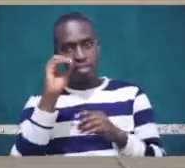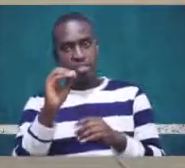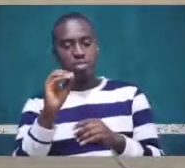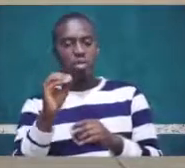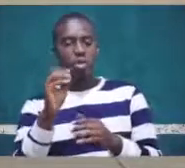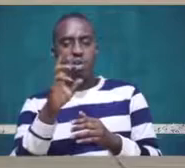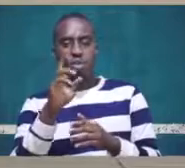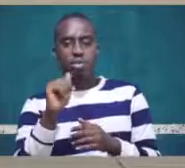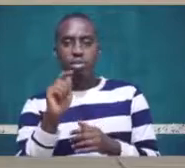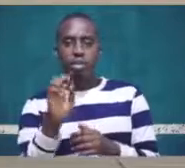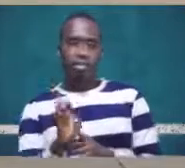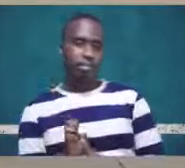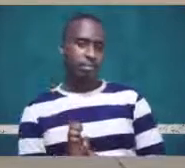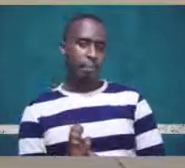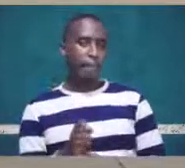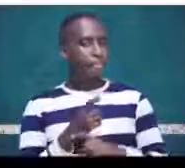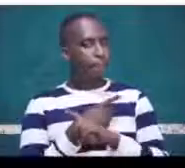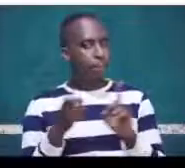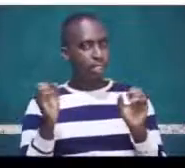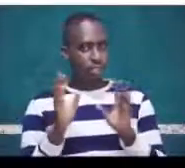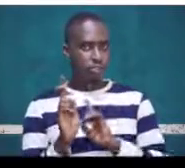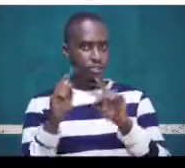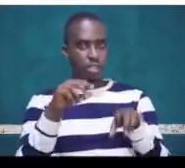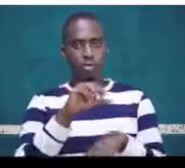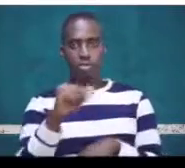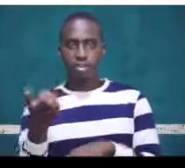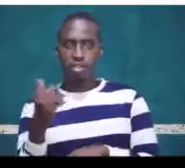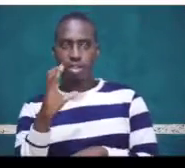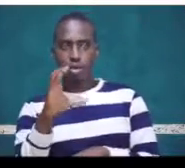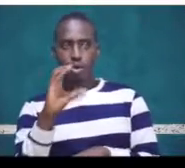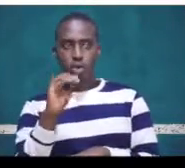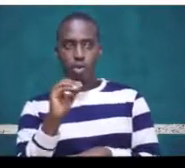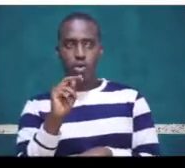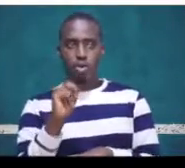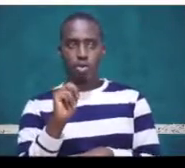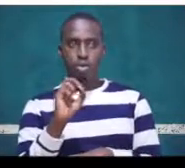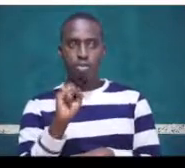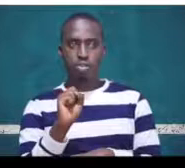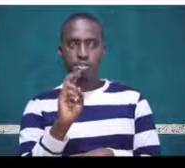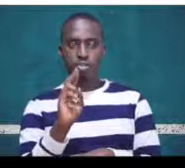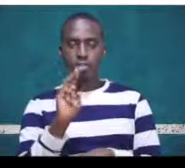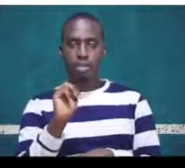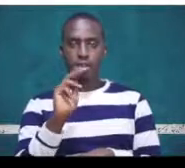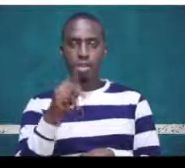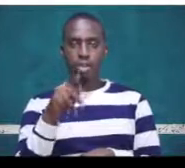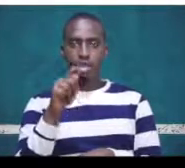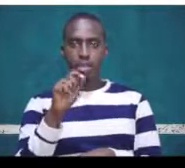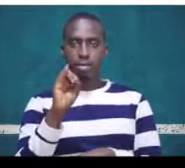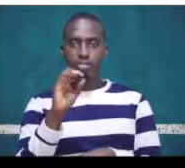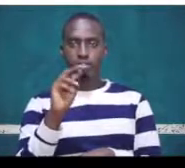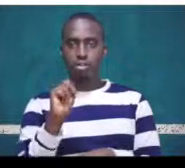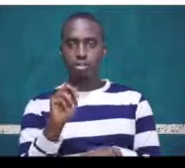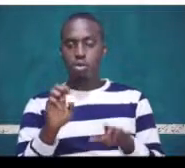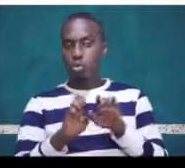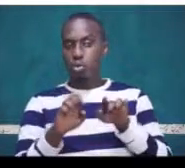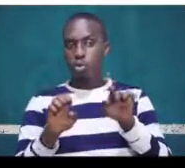rate. But when you go to other consumption taxes, like for this, for example, of